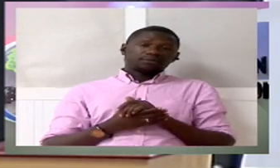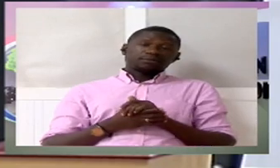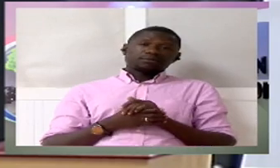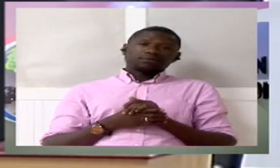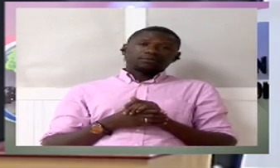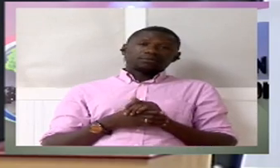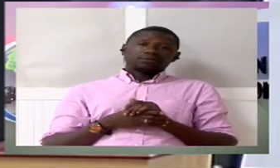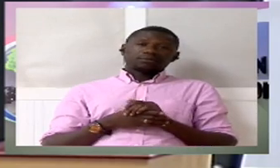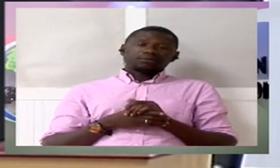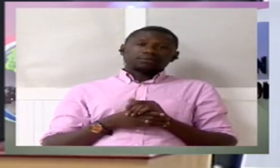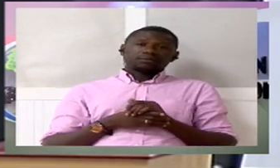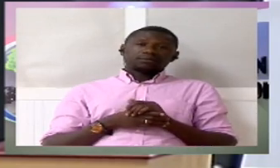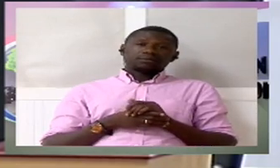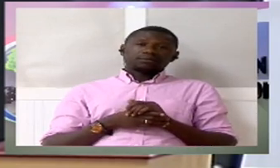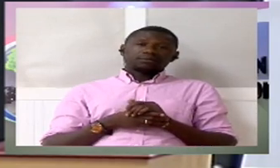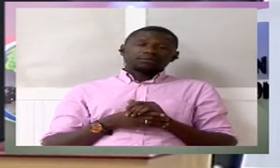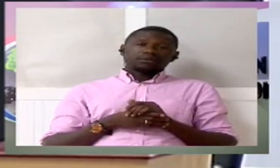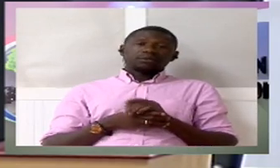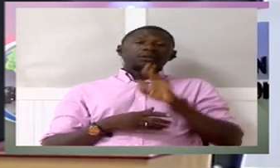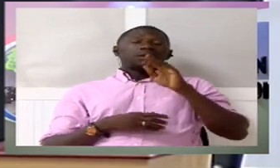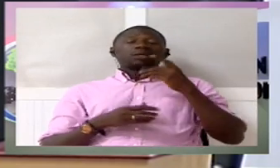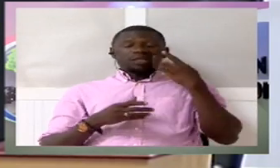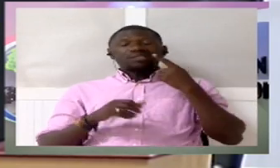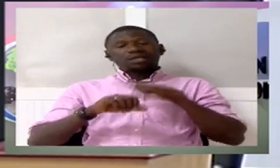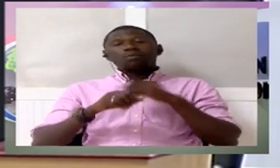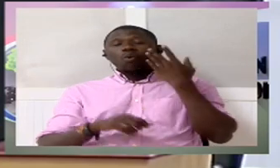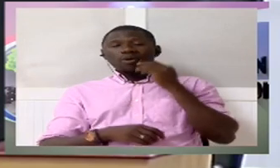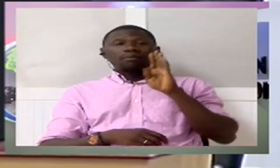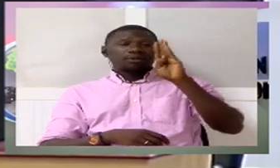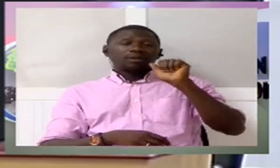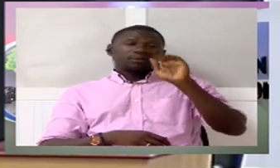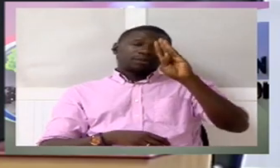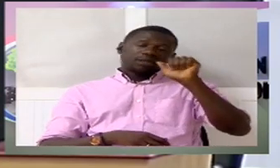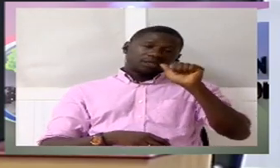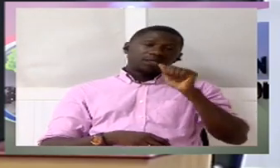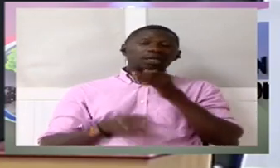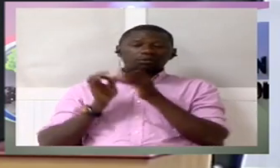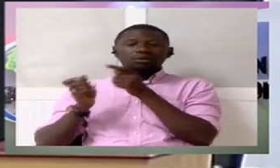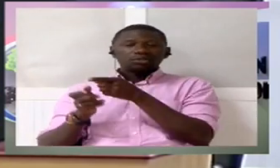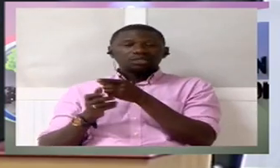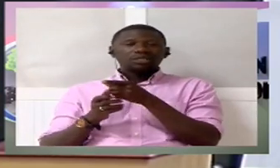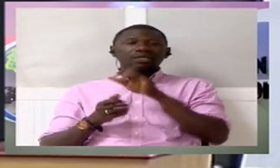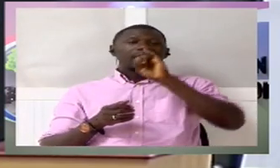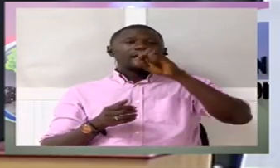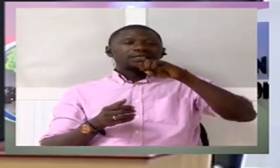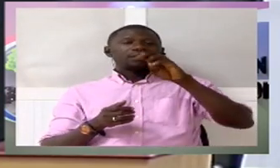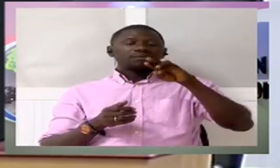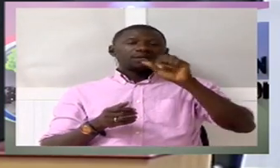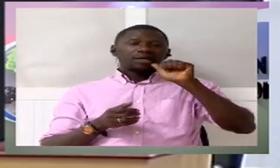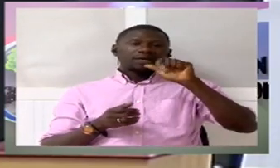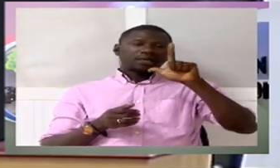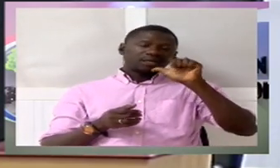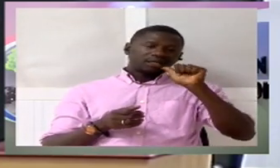yake because nte sembeten na fereten. Baba said to them, well, let them do whatever they please because I have no means, I have no